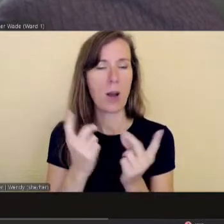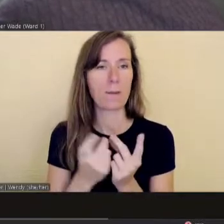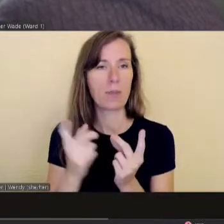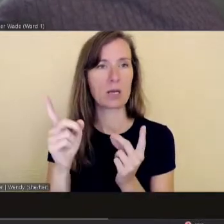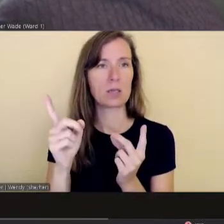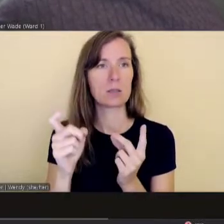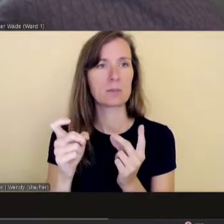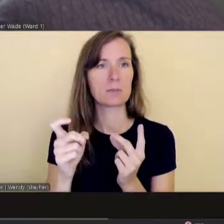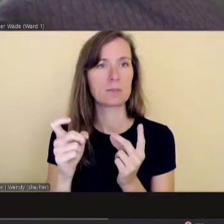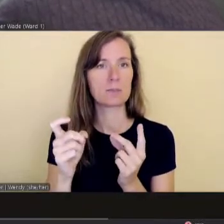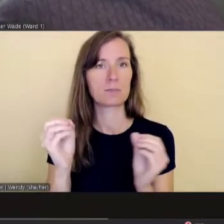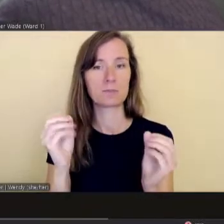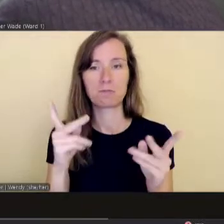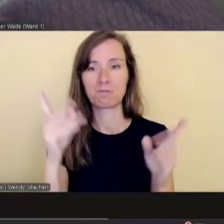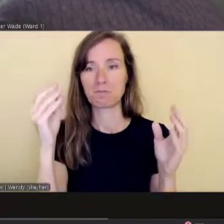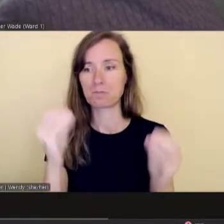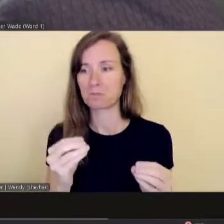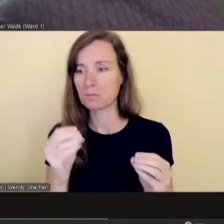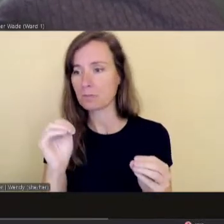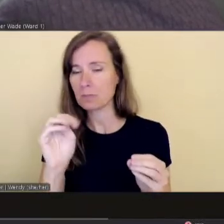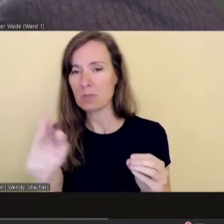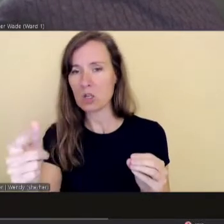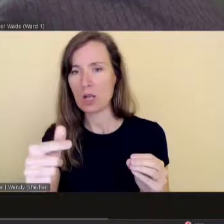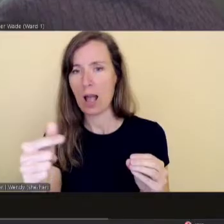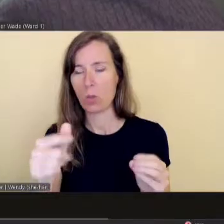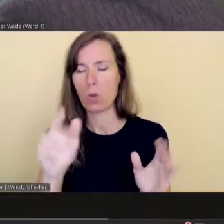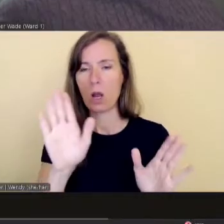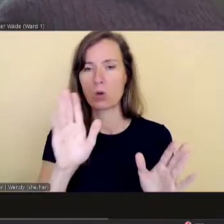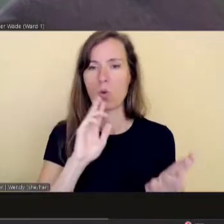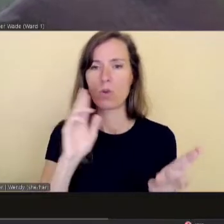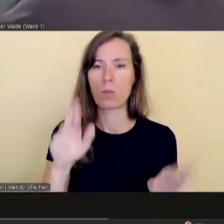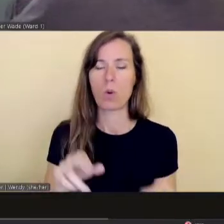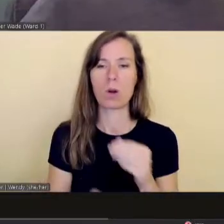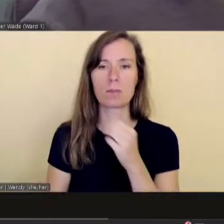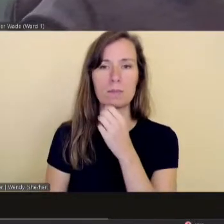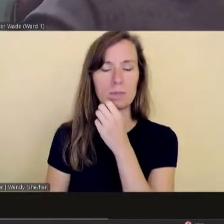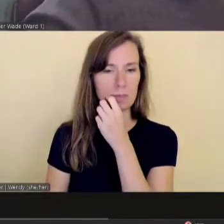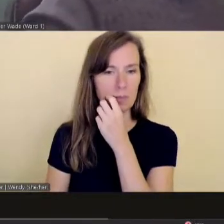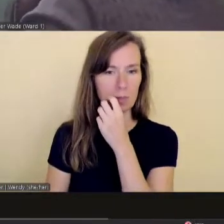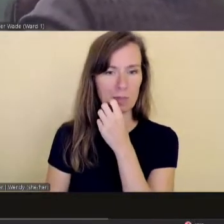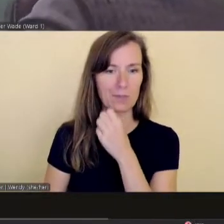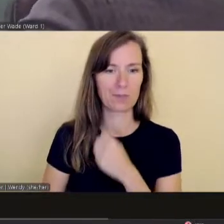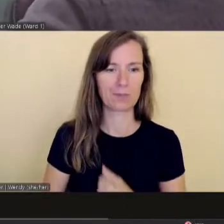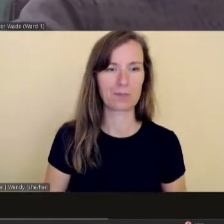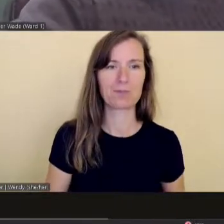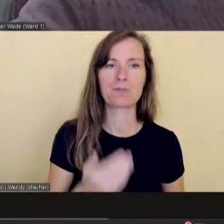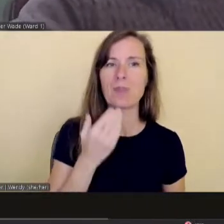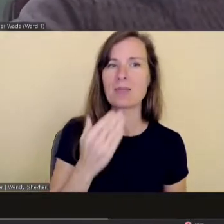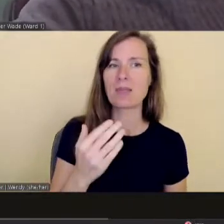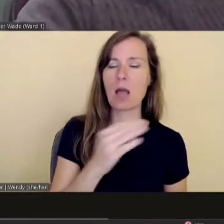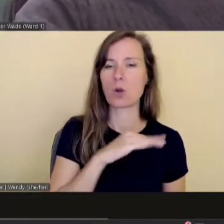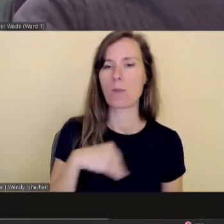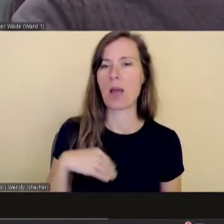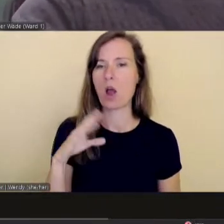All right, seeing none, Mr. Galloway, your report. All right. Thank you, Mayor and Council.